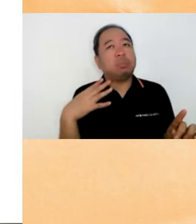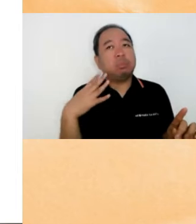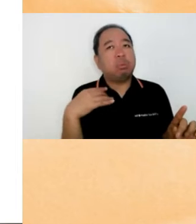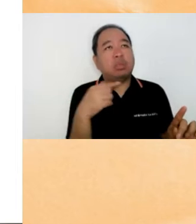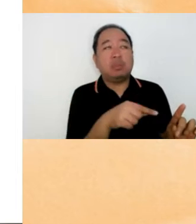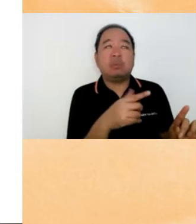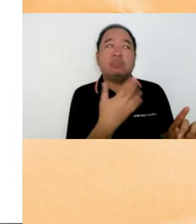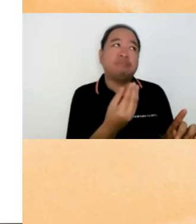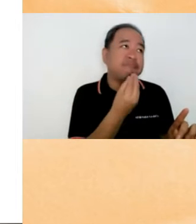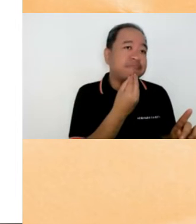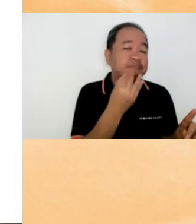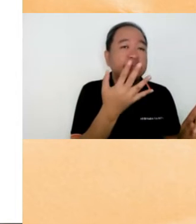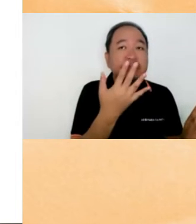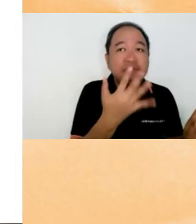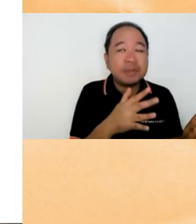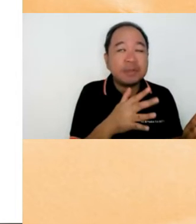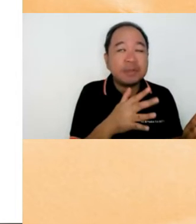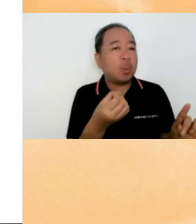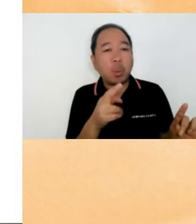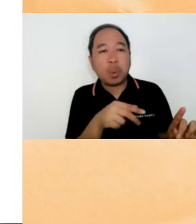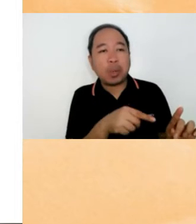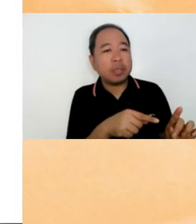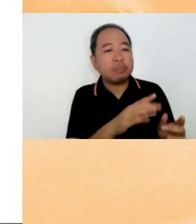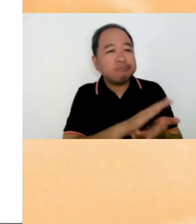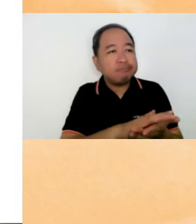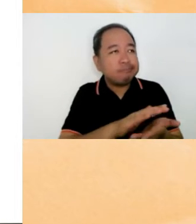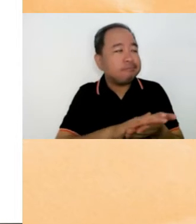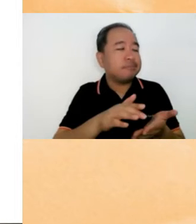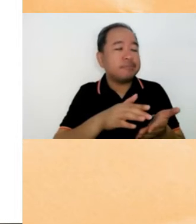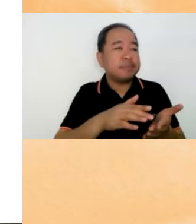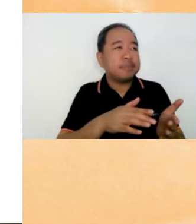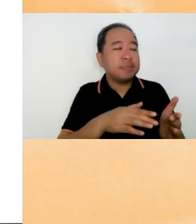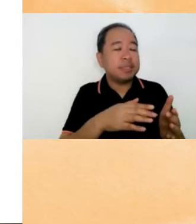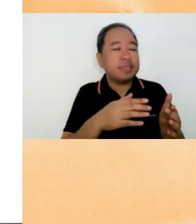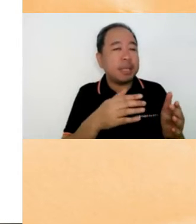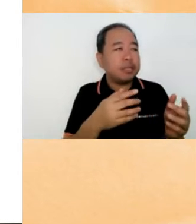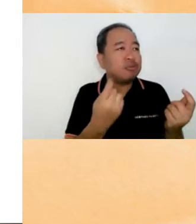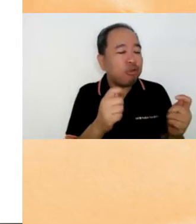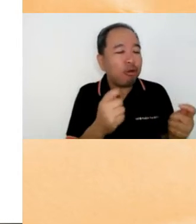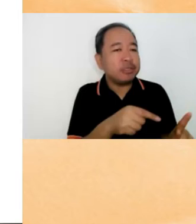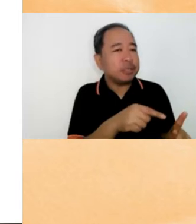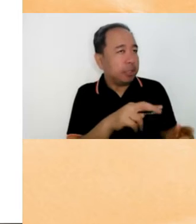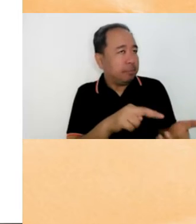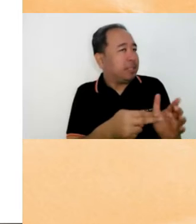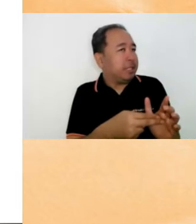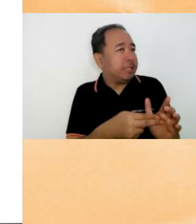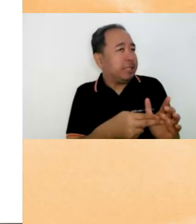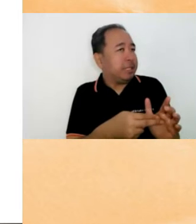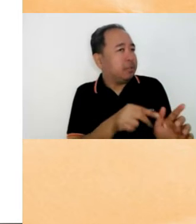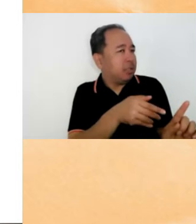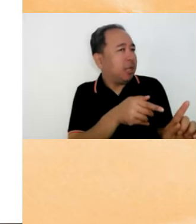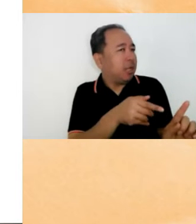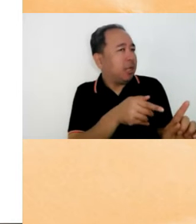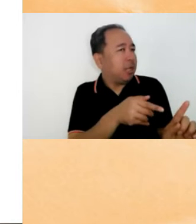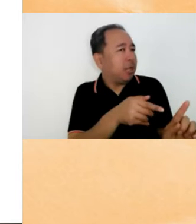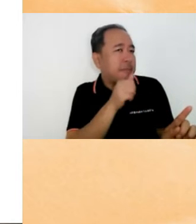toys will need more patience, no? Than doing it yourself, you know. But if you know that it